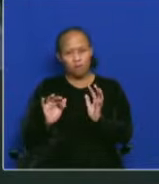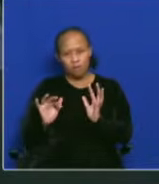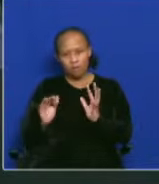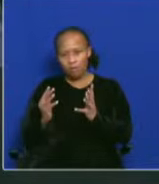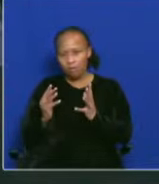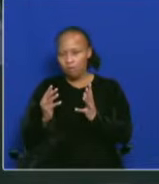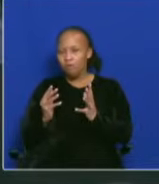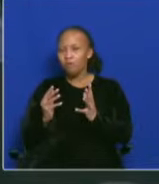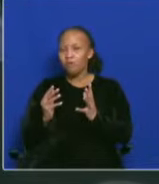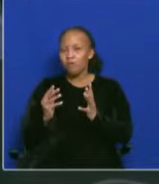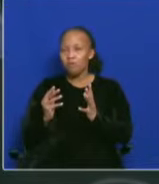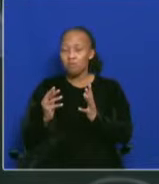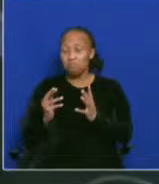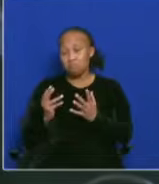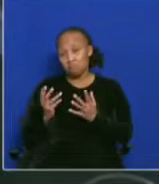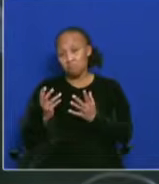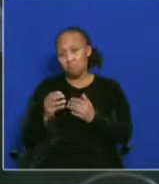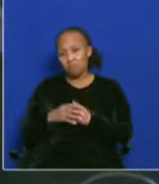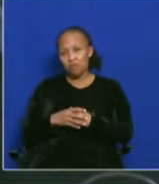for himself as well.